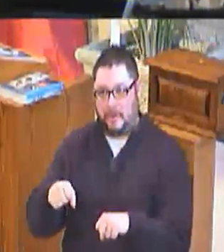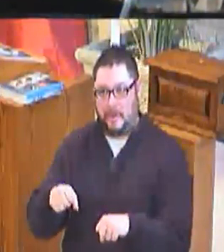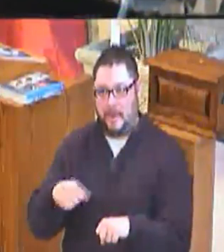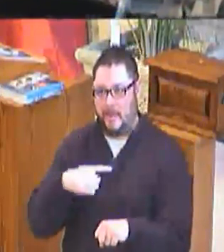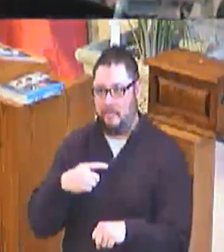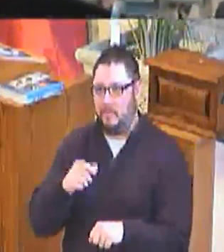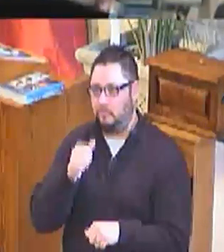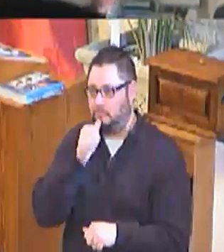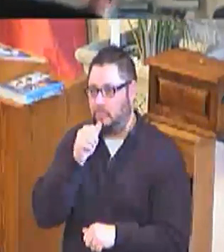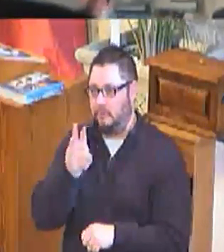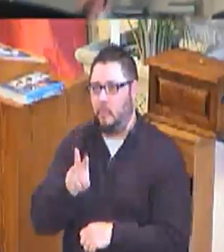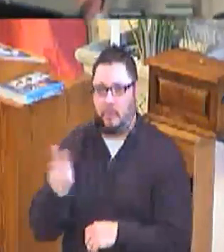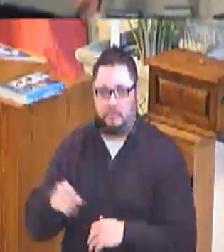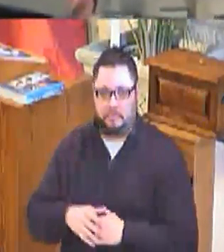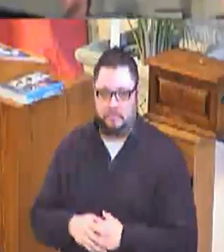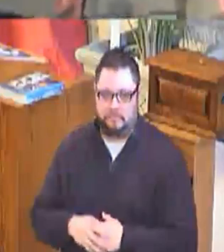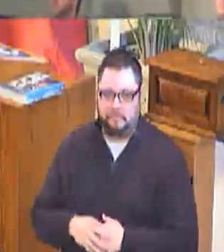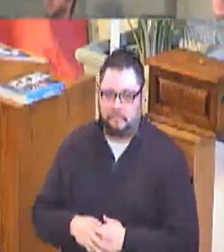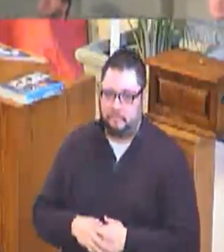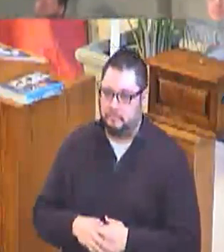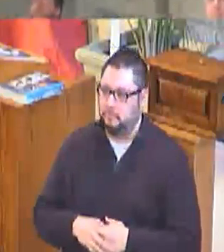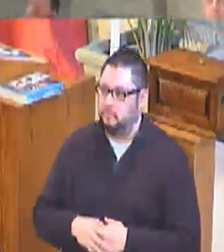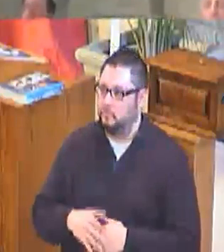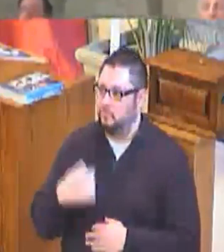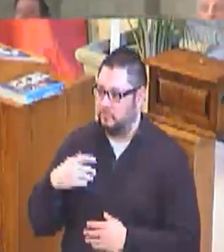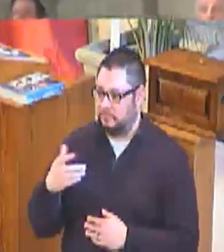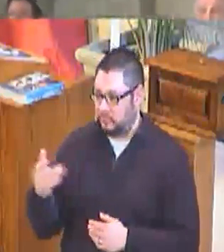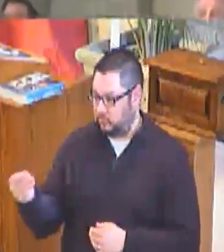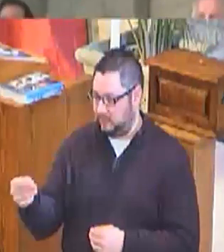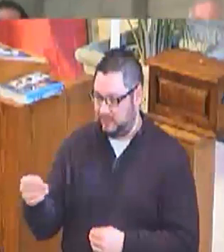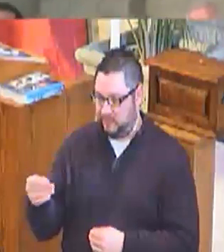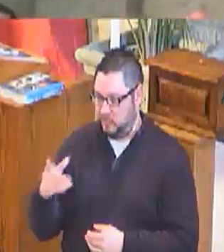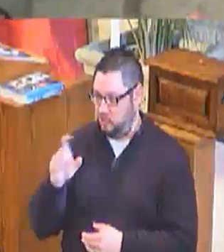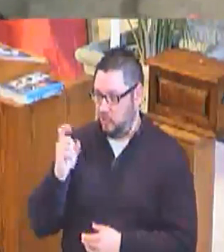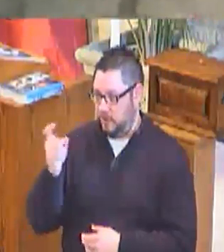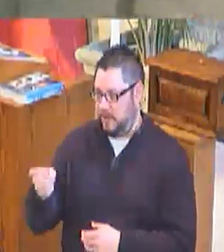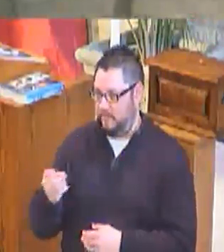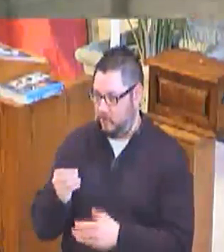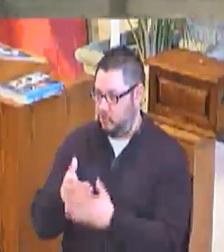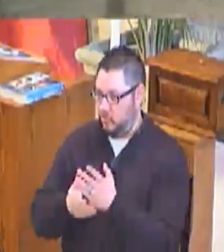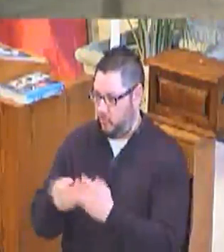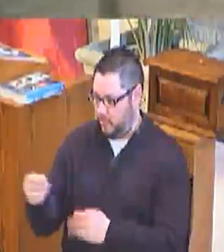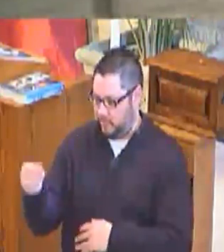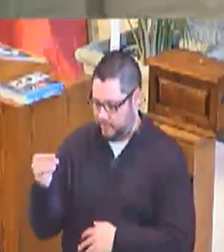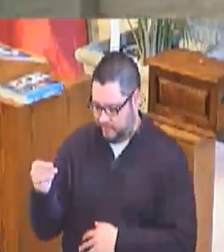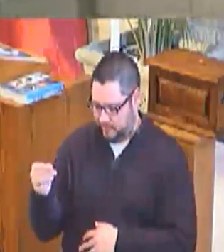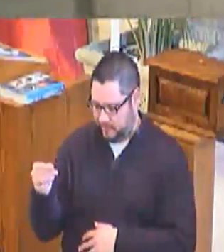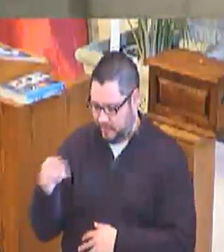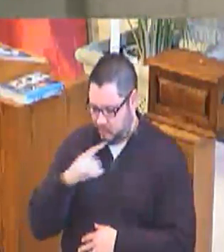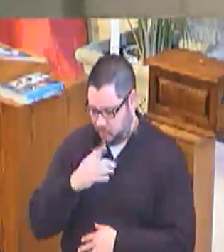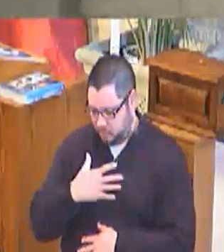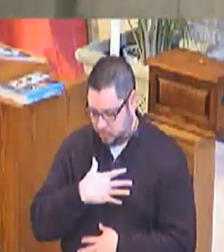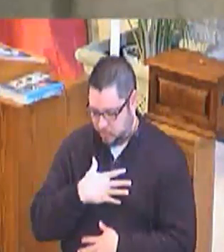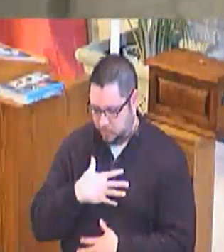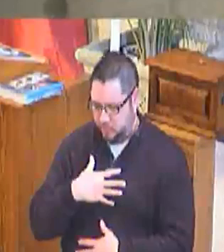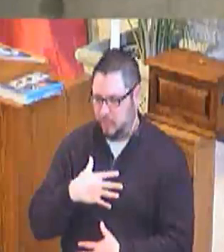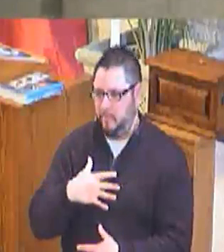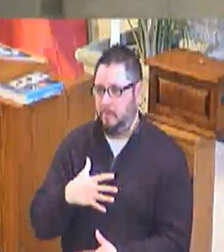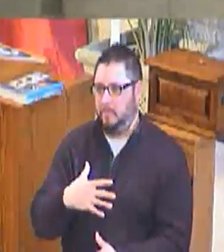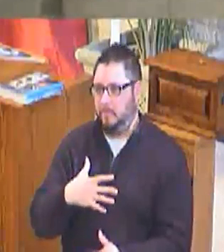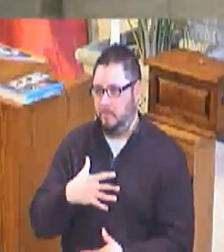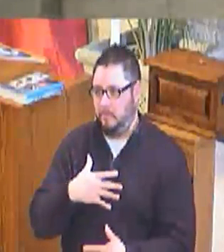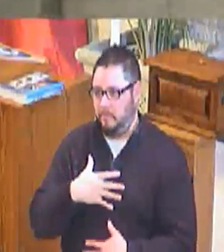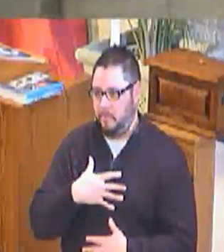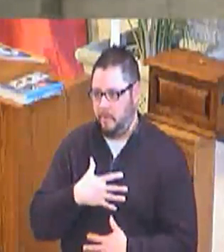secured website. So just take your gift in your hand. And let us take a deep breath